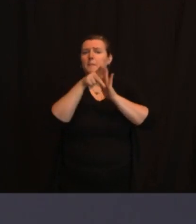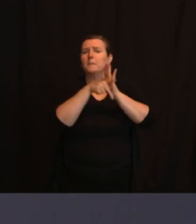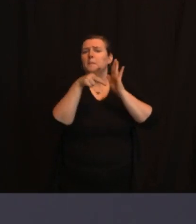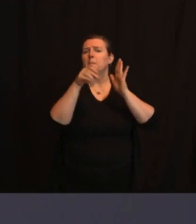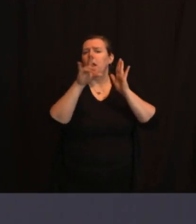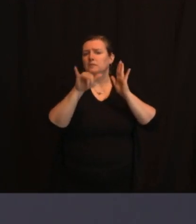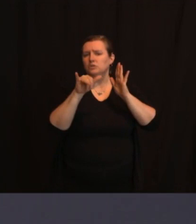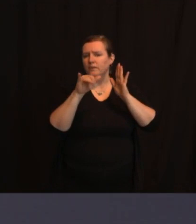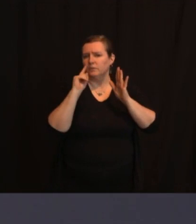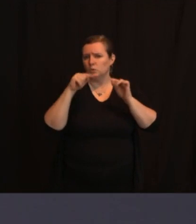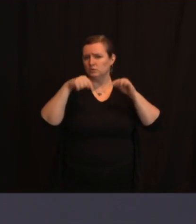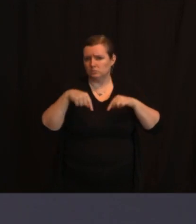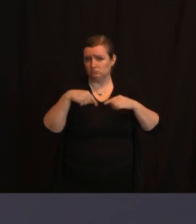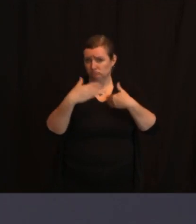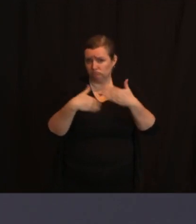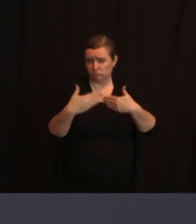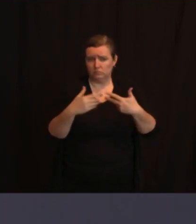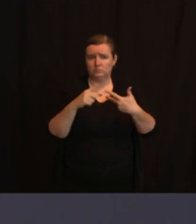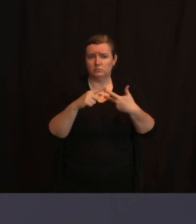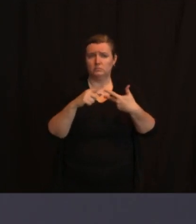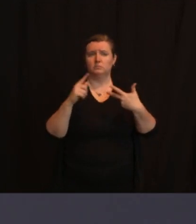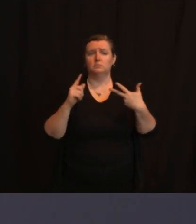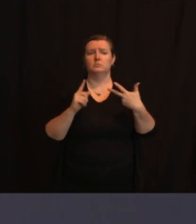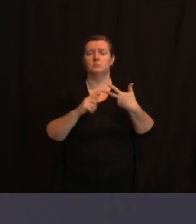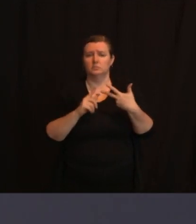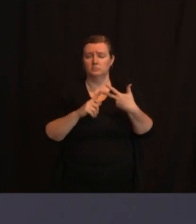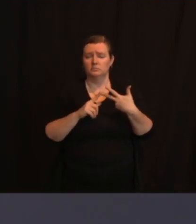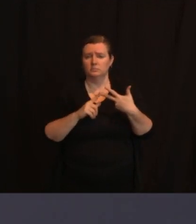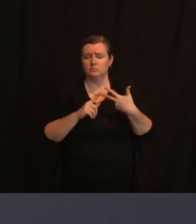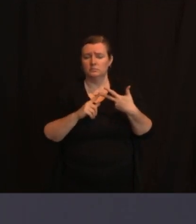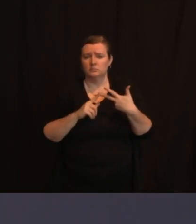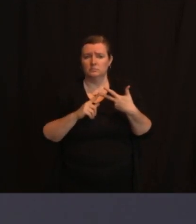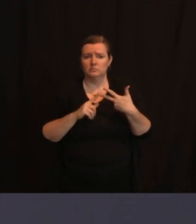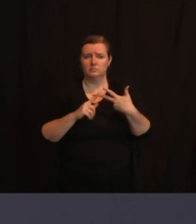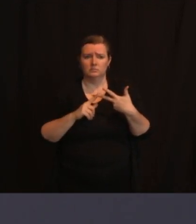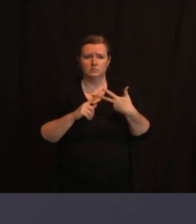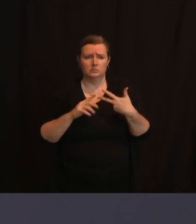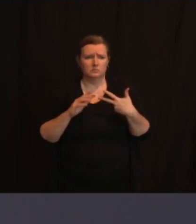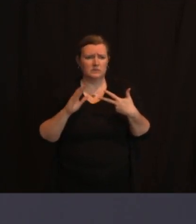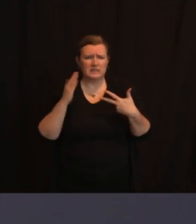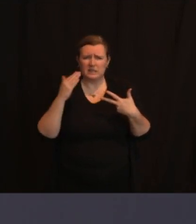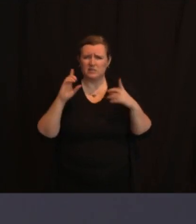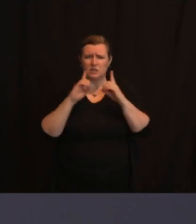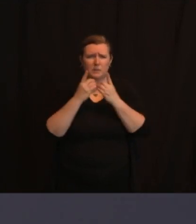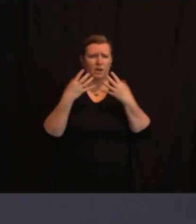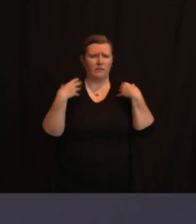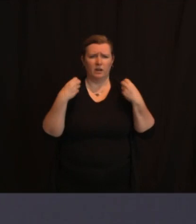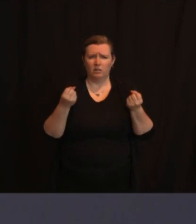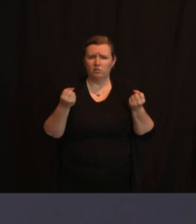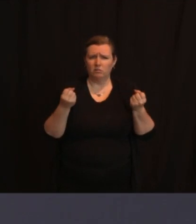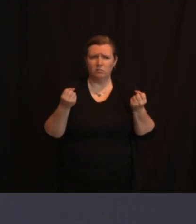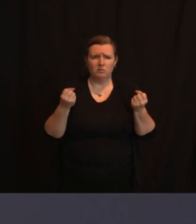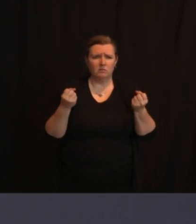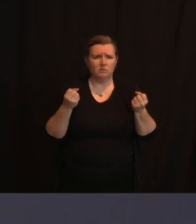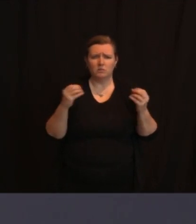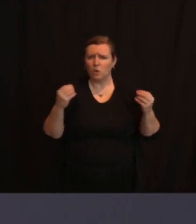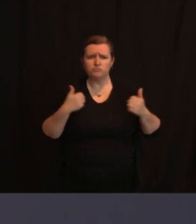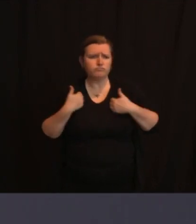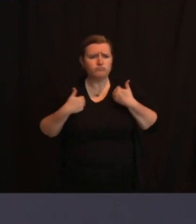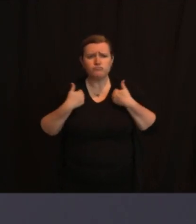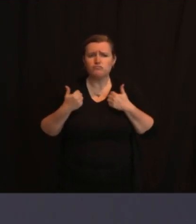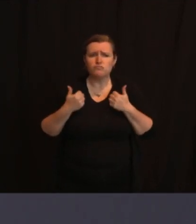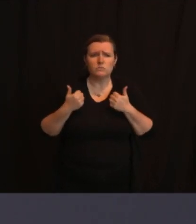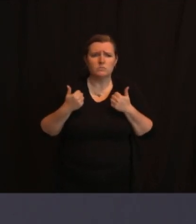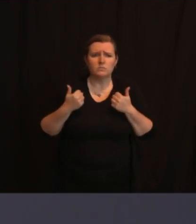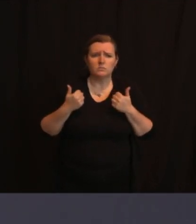care crisis, but it doesn't appear that DOH is taking any kind of affirmative steps there. Do you have the